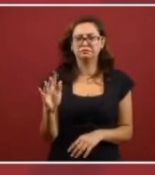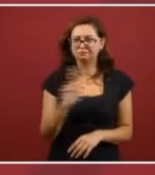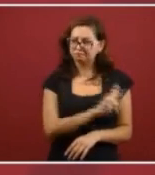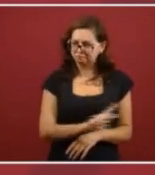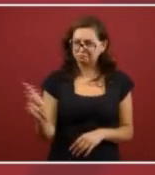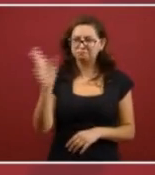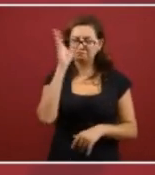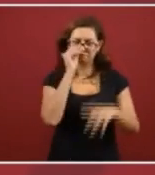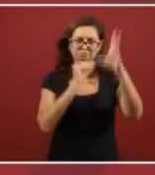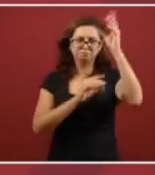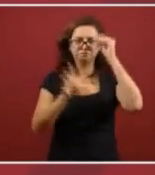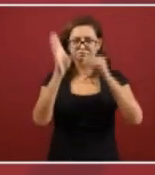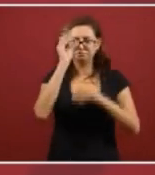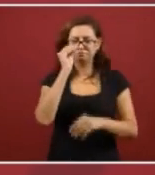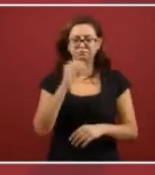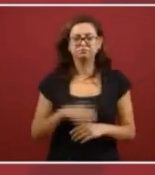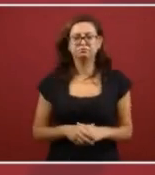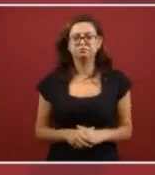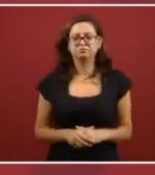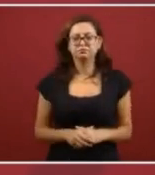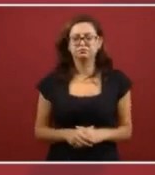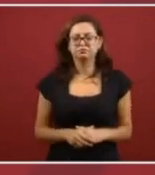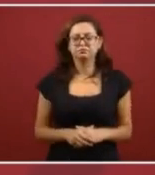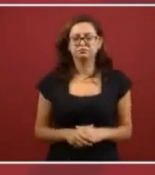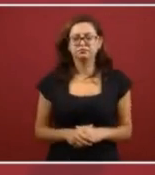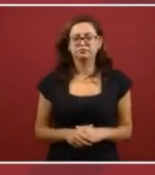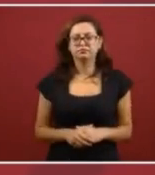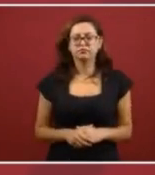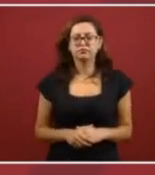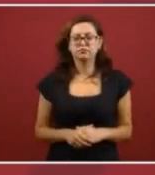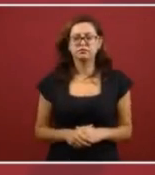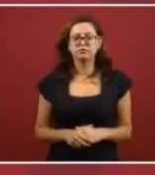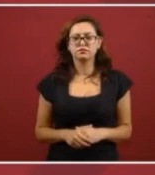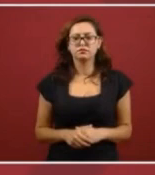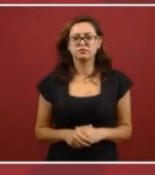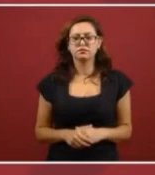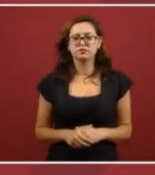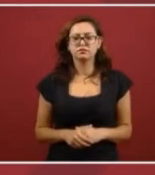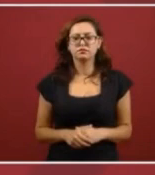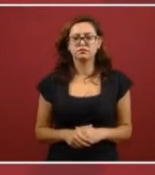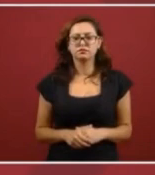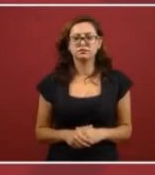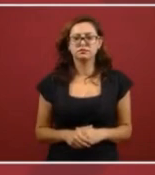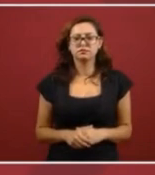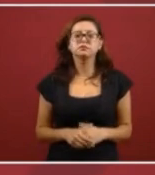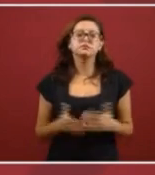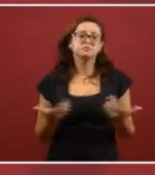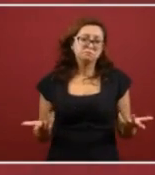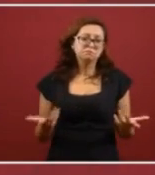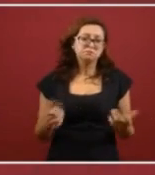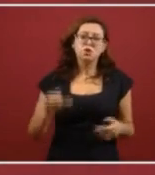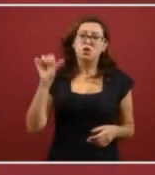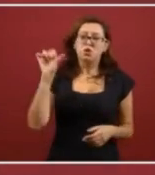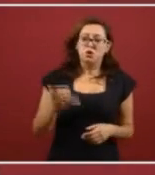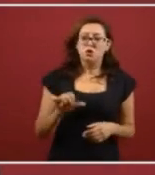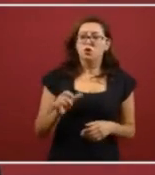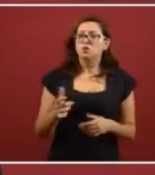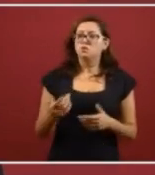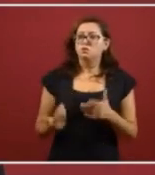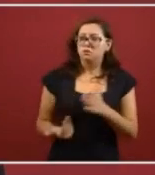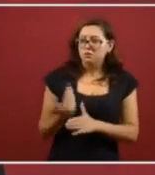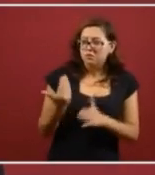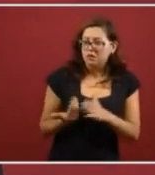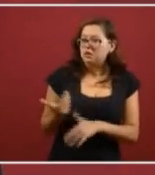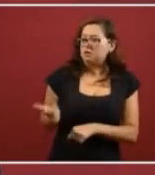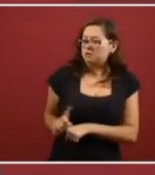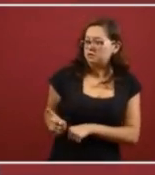aprendamos. And we will all learn. Para eso también son and estas that's also what these conferences and